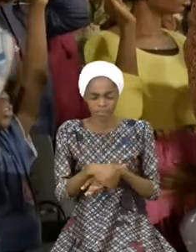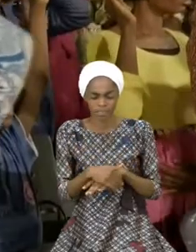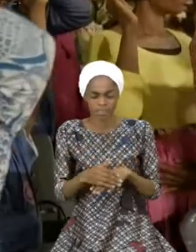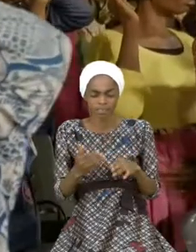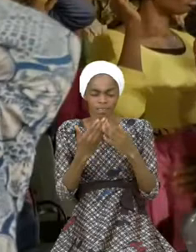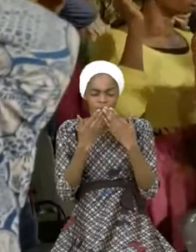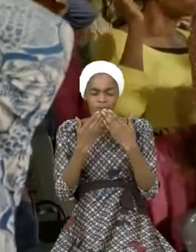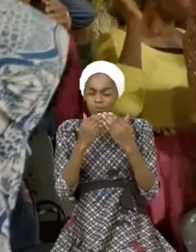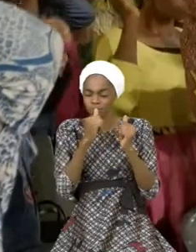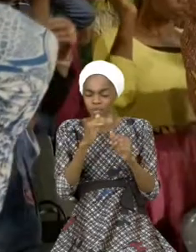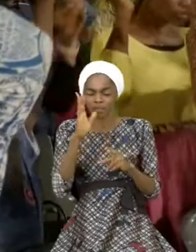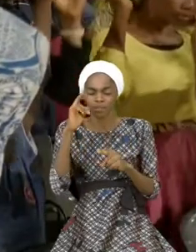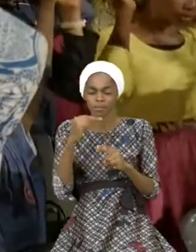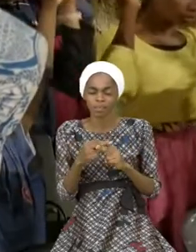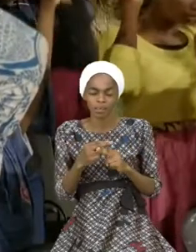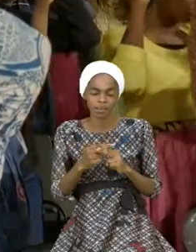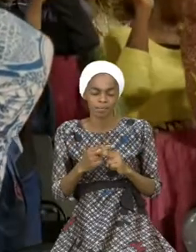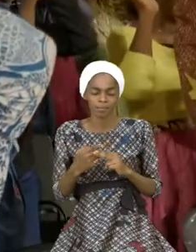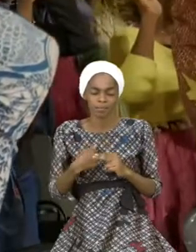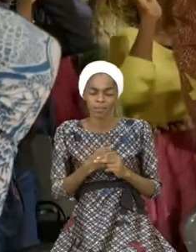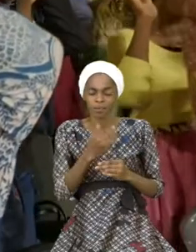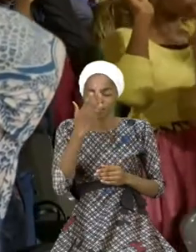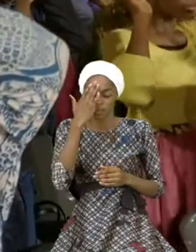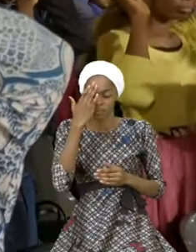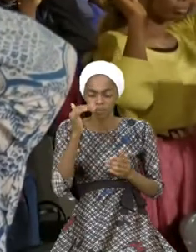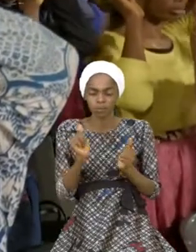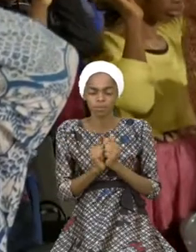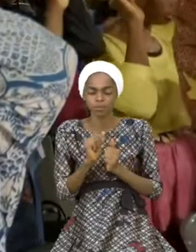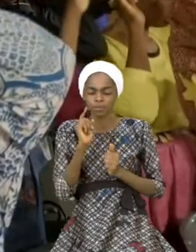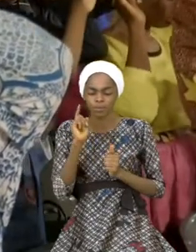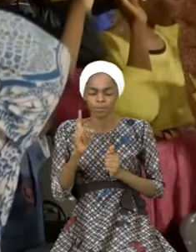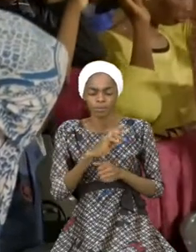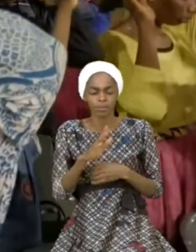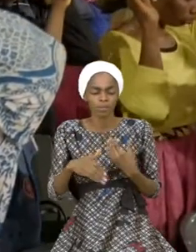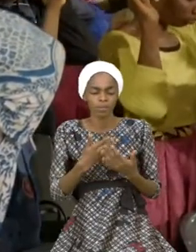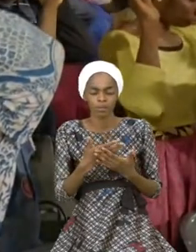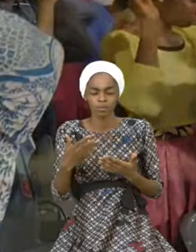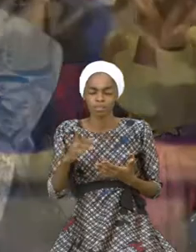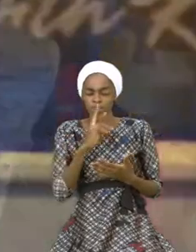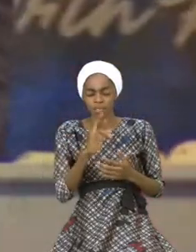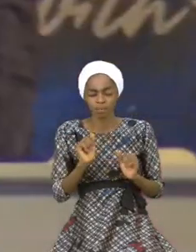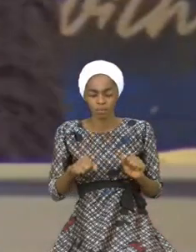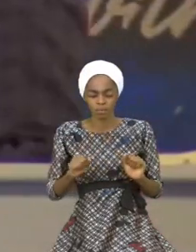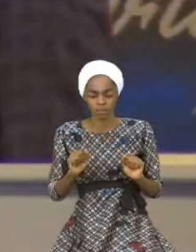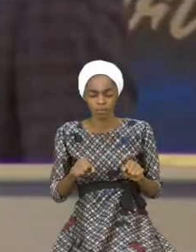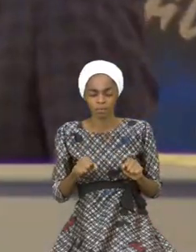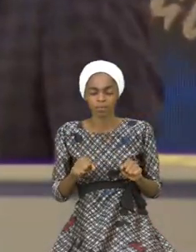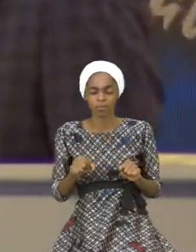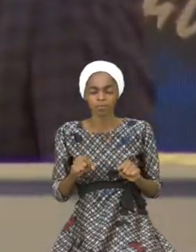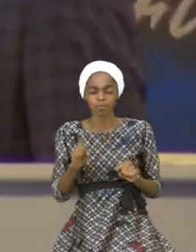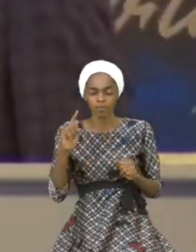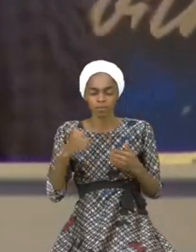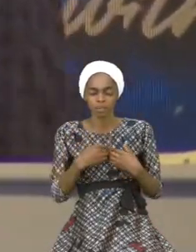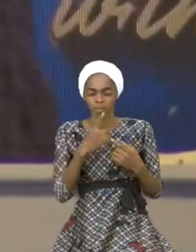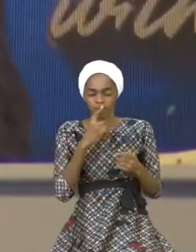bless your name we know what you all thinks are possible your promise to